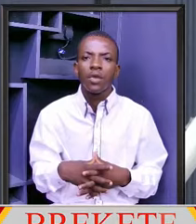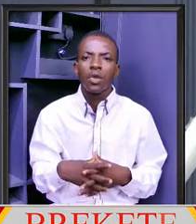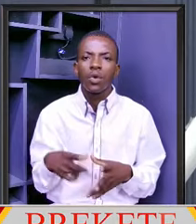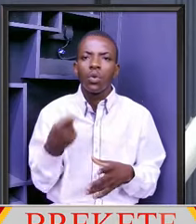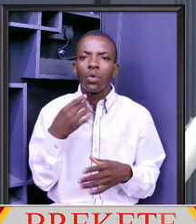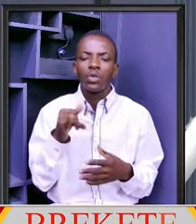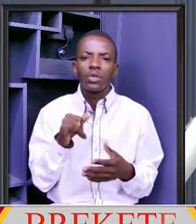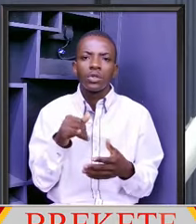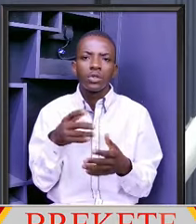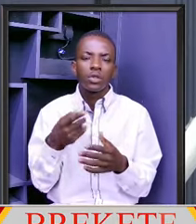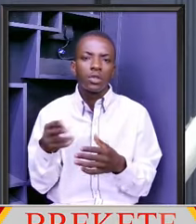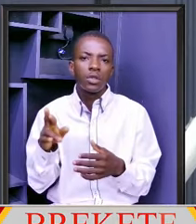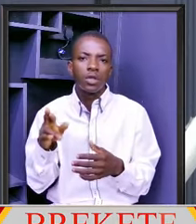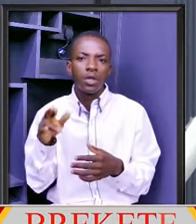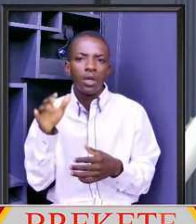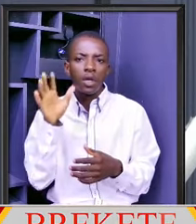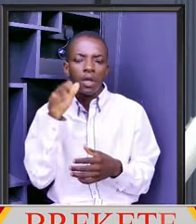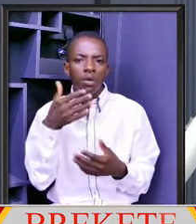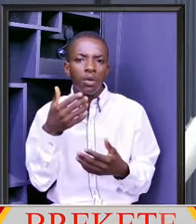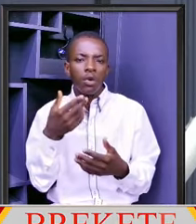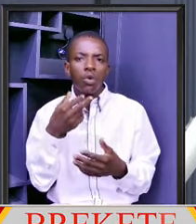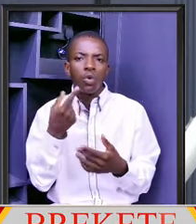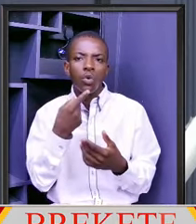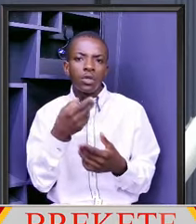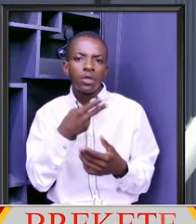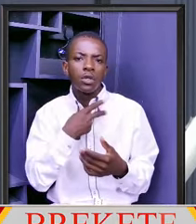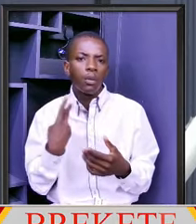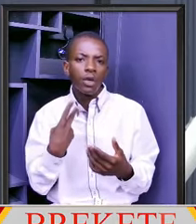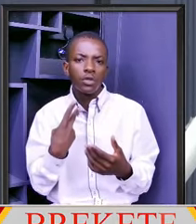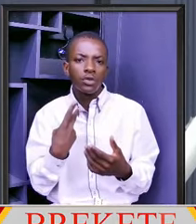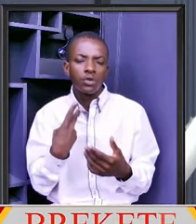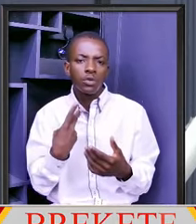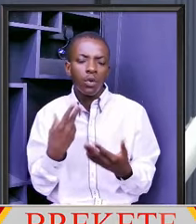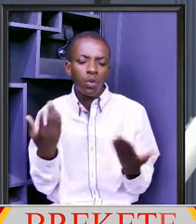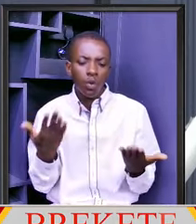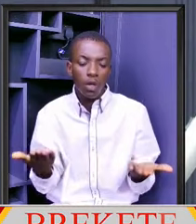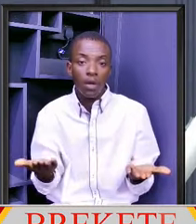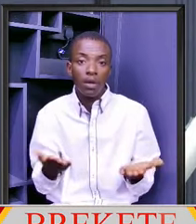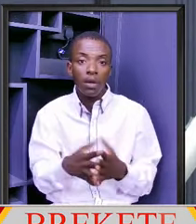Who is their imam where we are? Who is their pastor where we